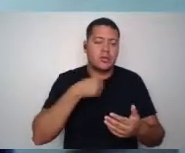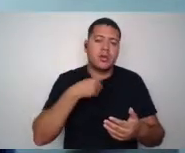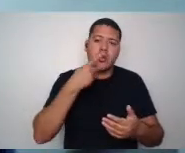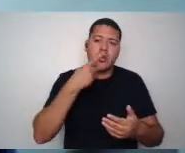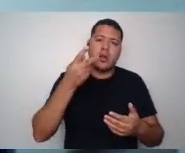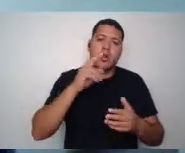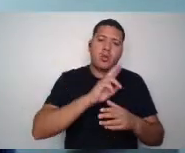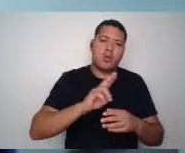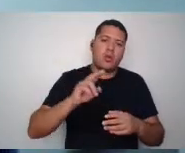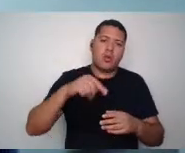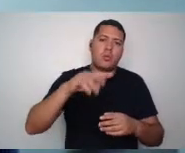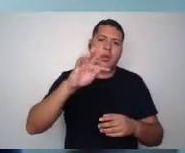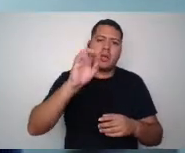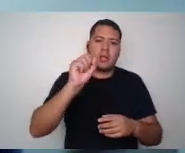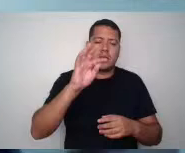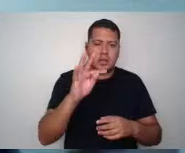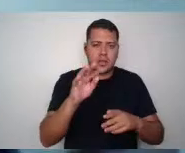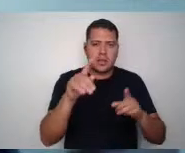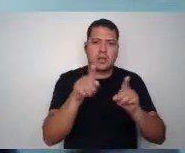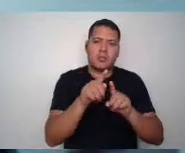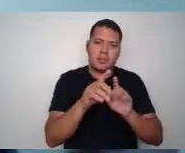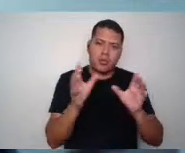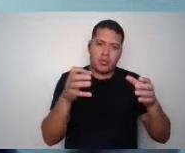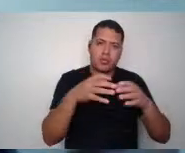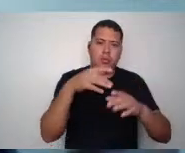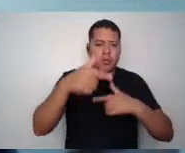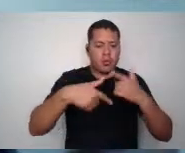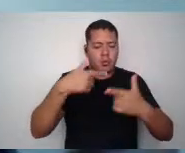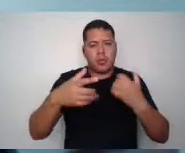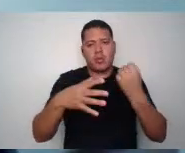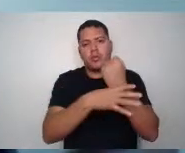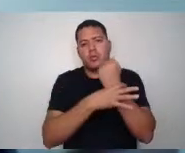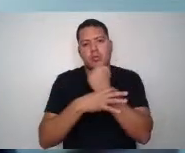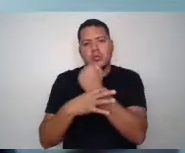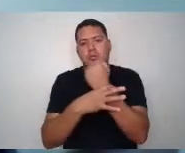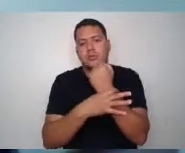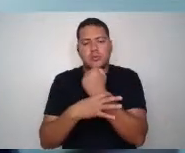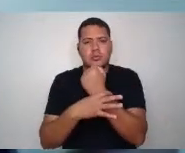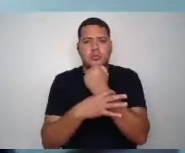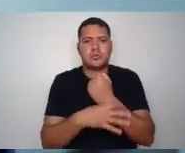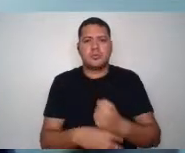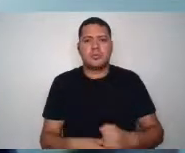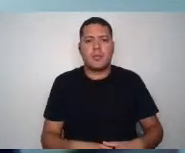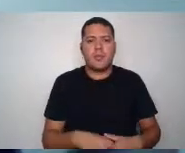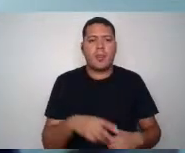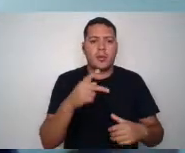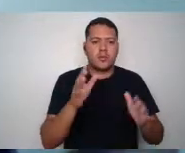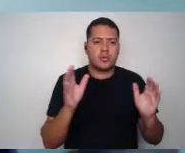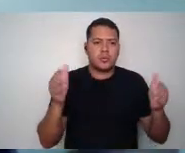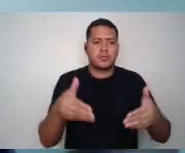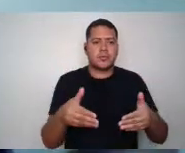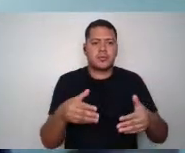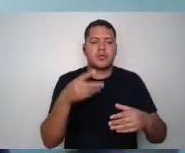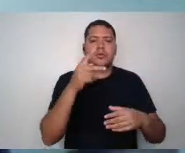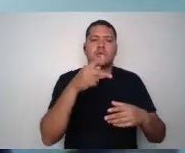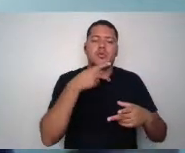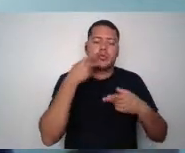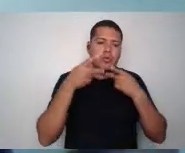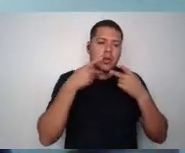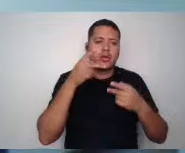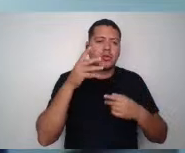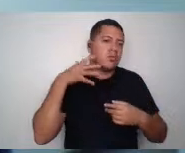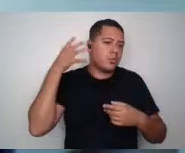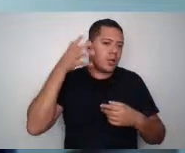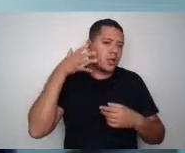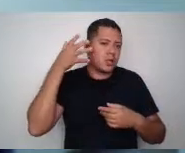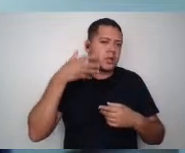Senator Fernando, and I would like, in the name of our commission and the TST, I would